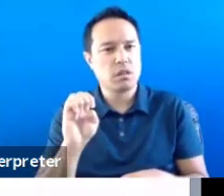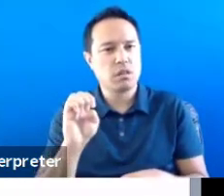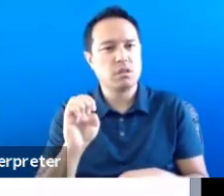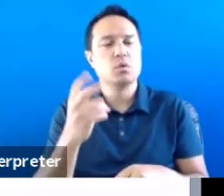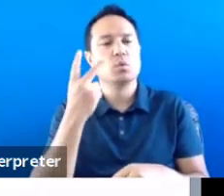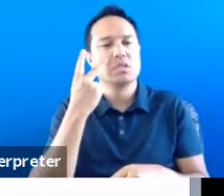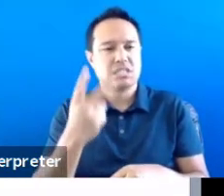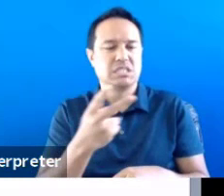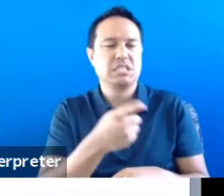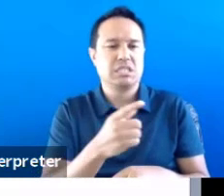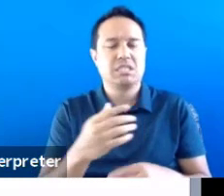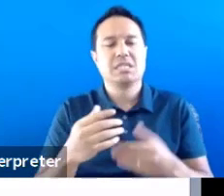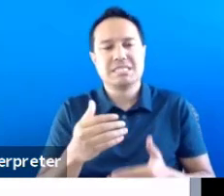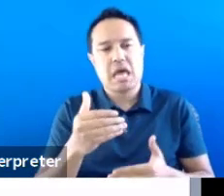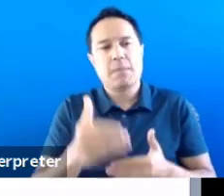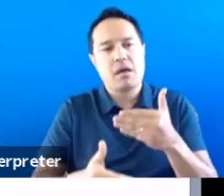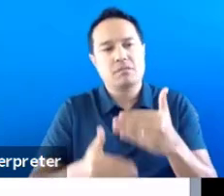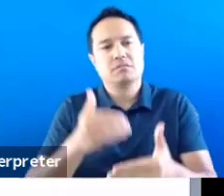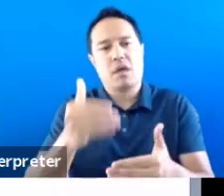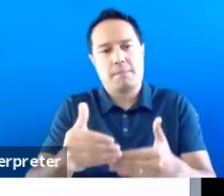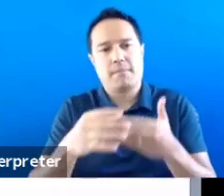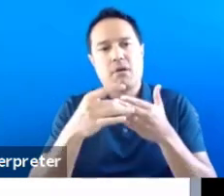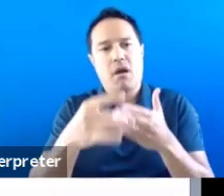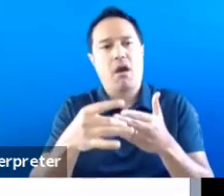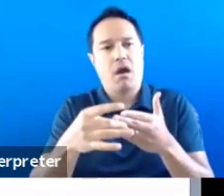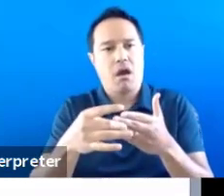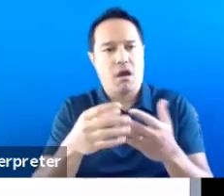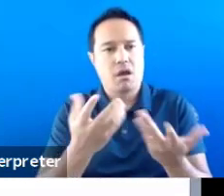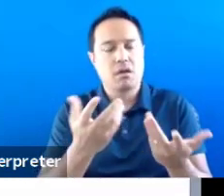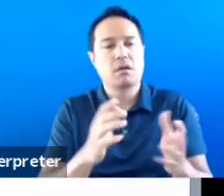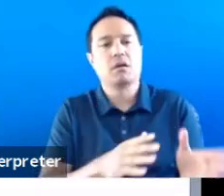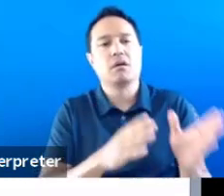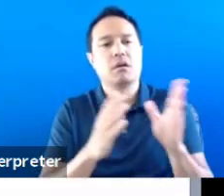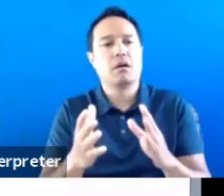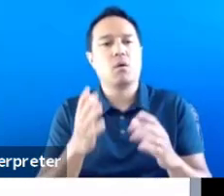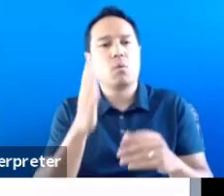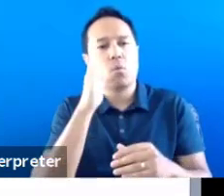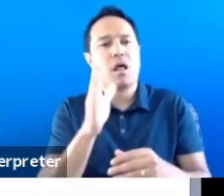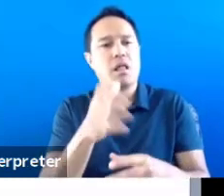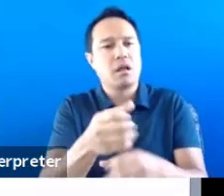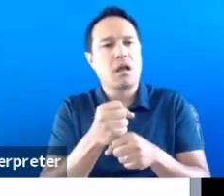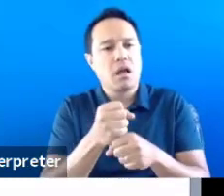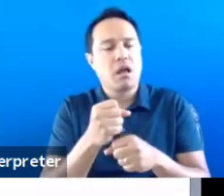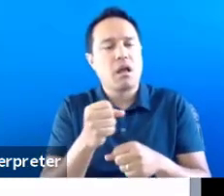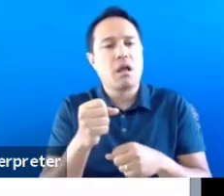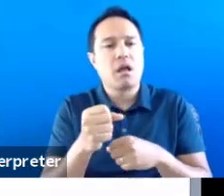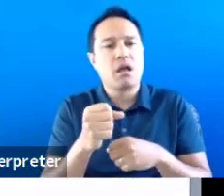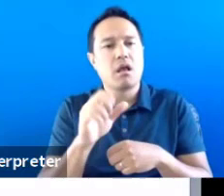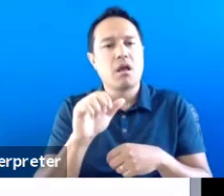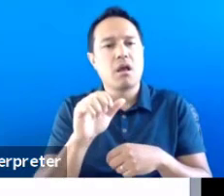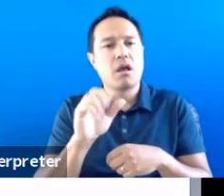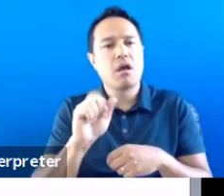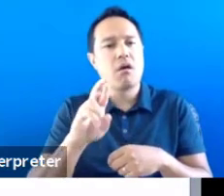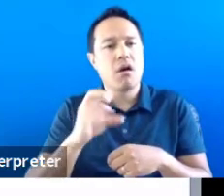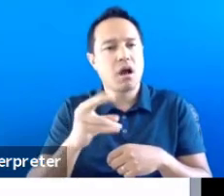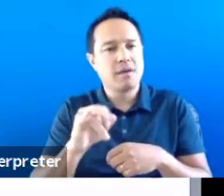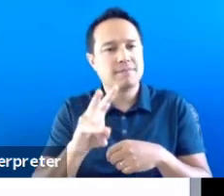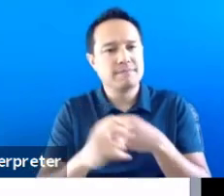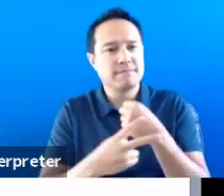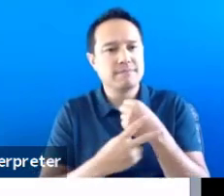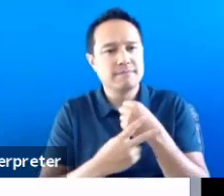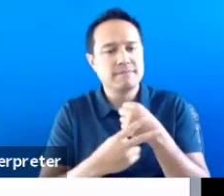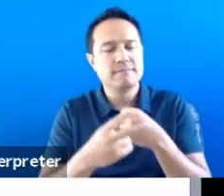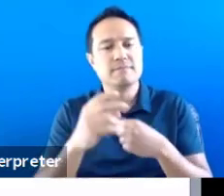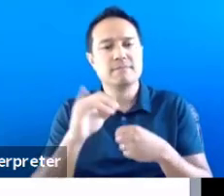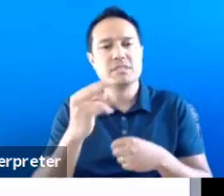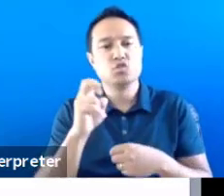guides that show you how you can use Discovery and Google together. You're going to get a archive version of Jen's session, and we're going to